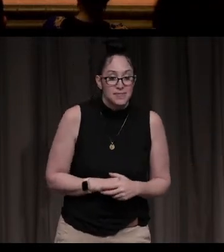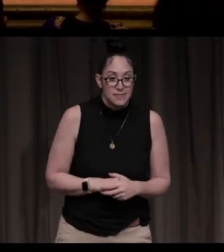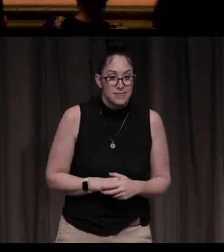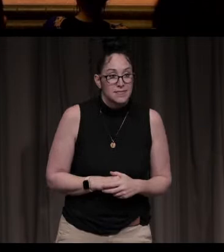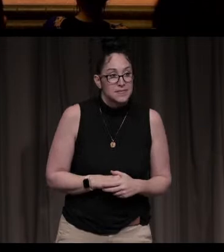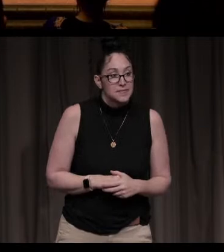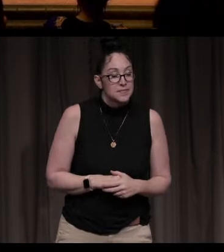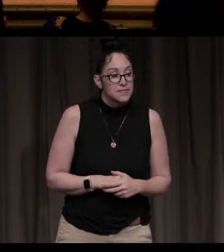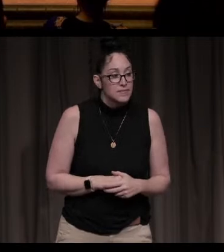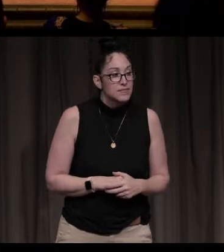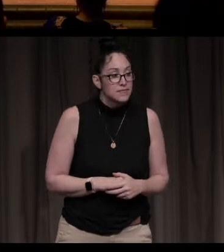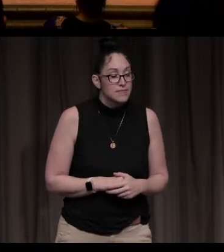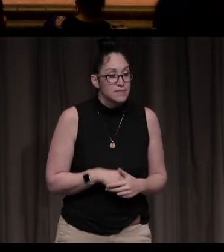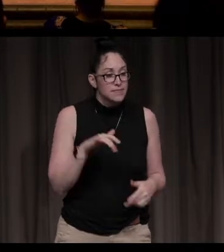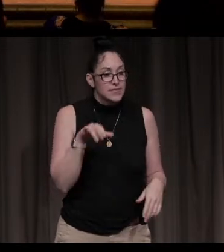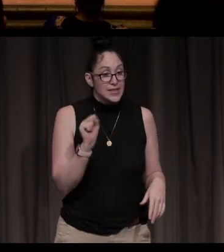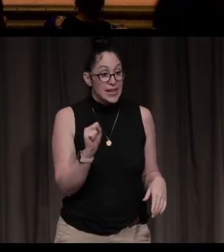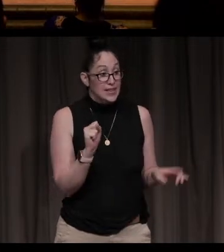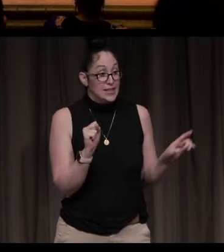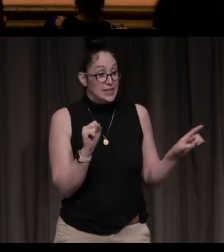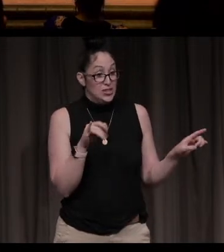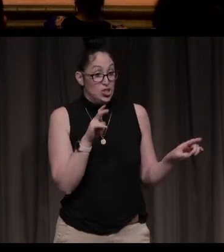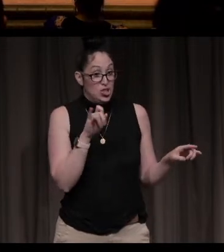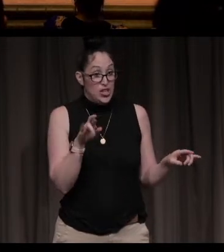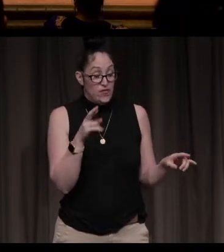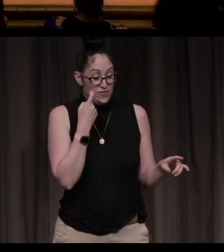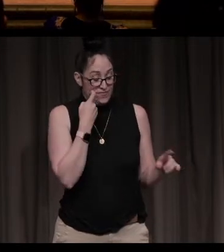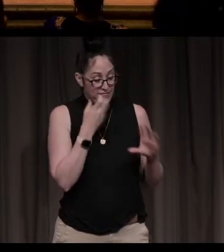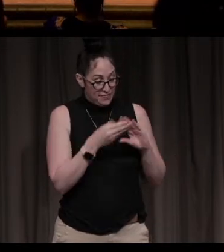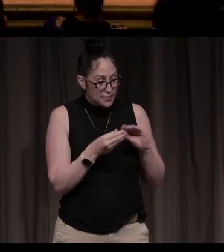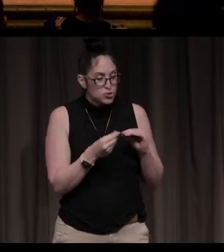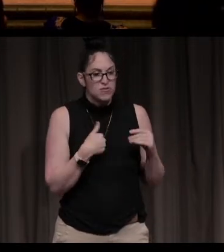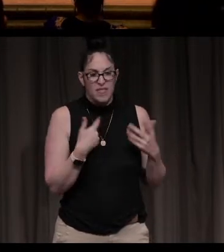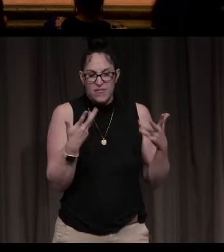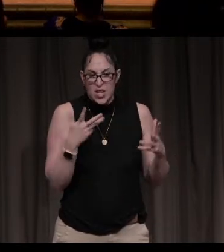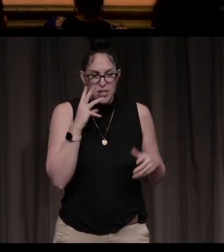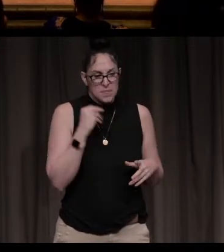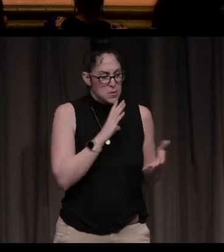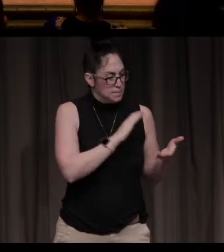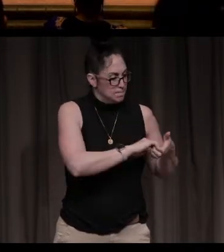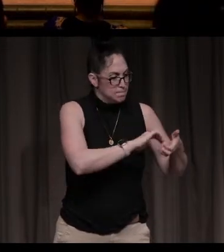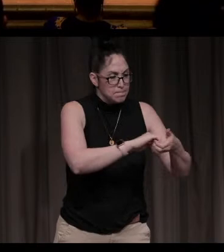Yes, as Jennifer mentioned, I have collaborated with different communities